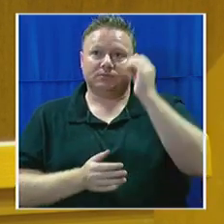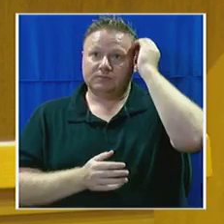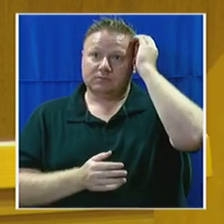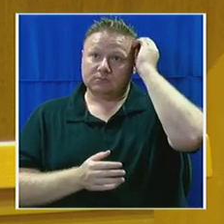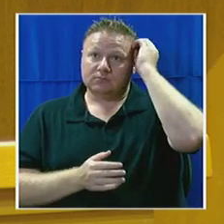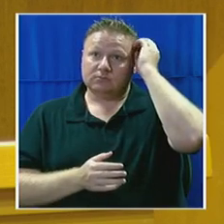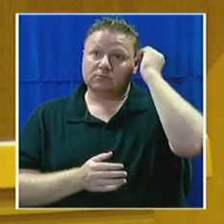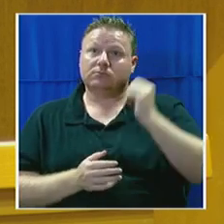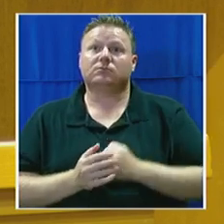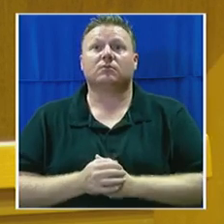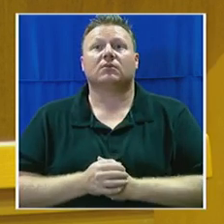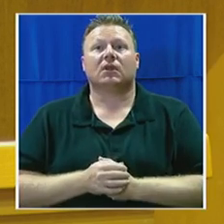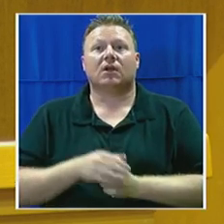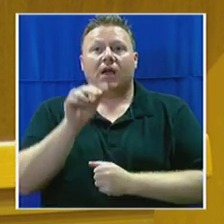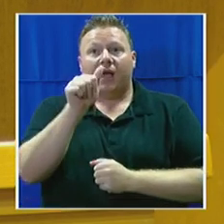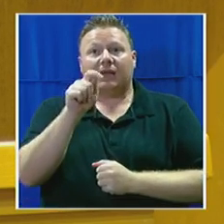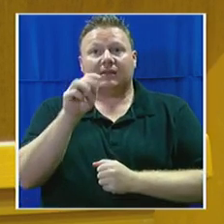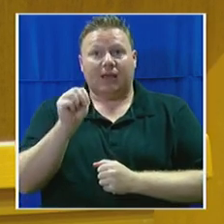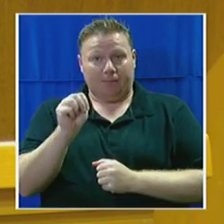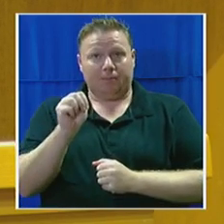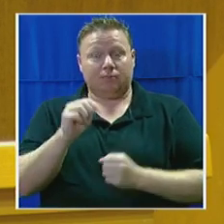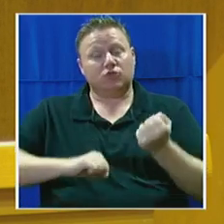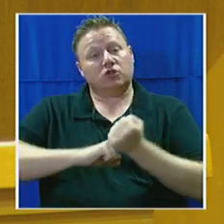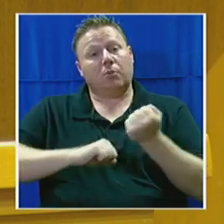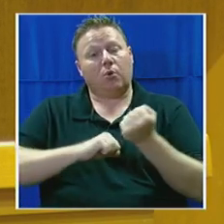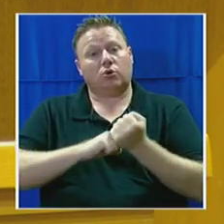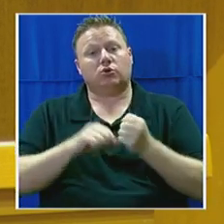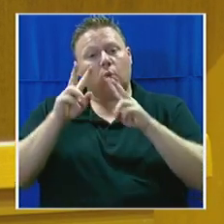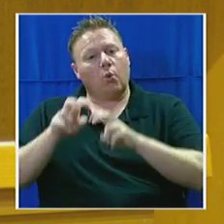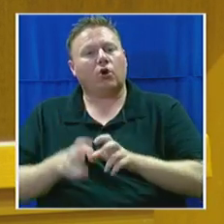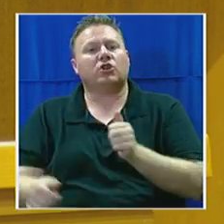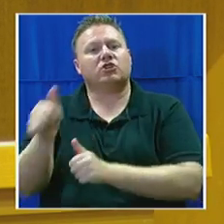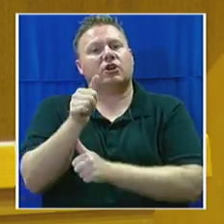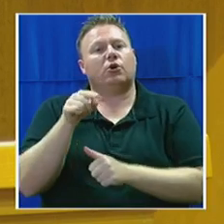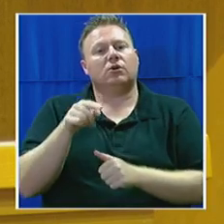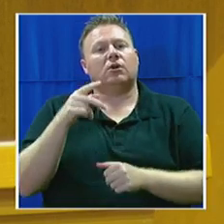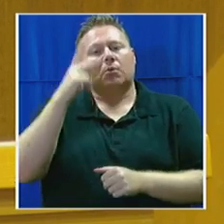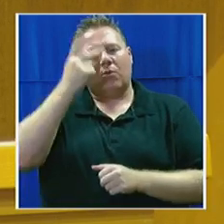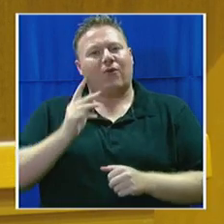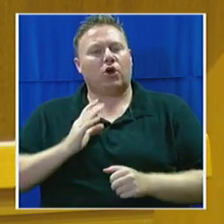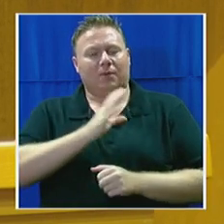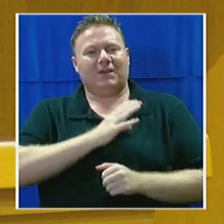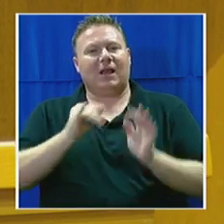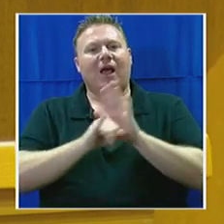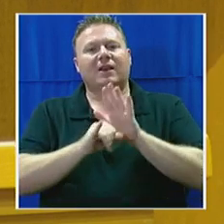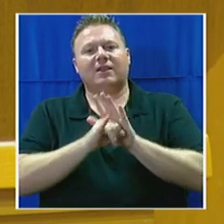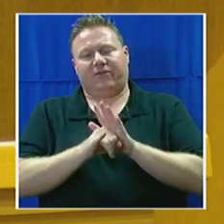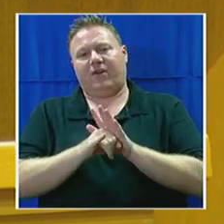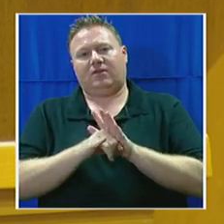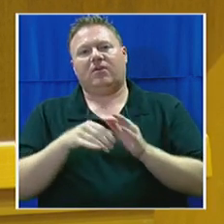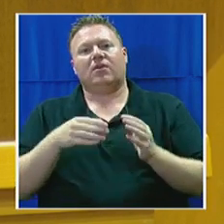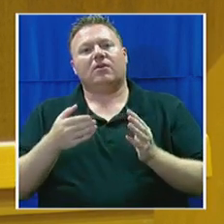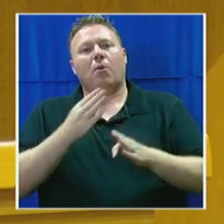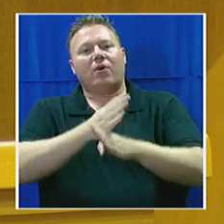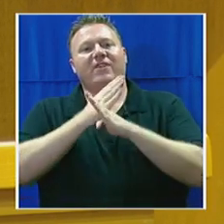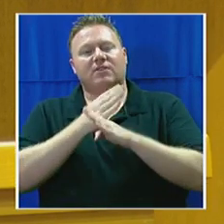In addition, ATM supports the call by the Auditor General that Portfolio Committee should identify preventative controls